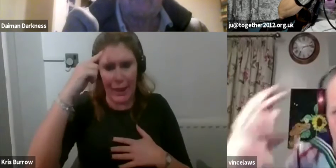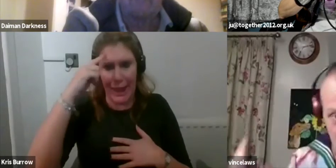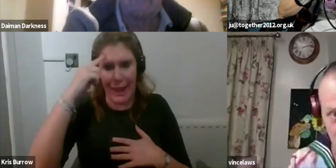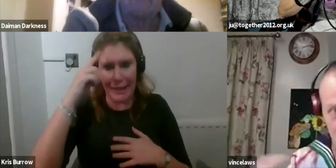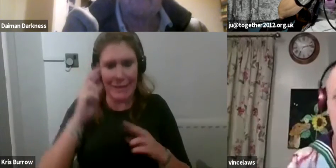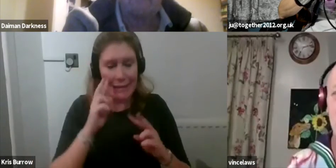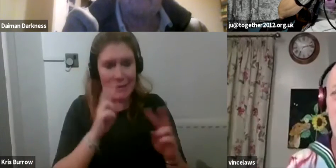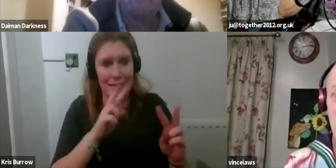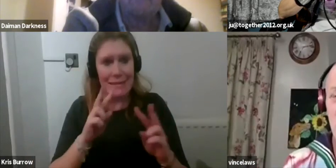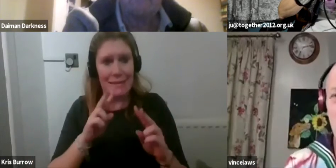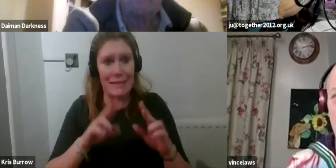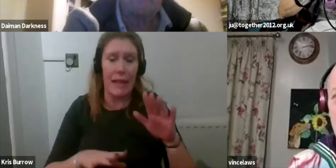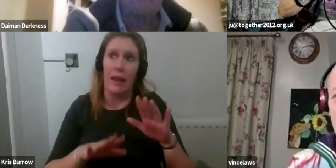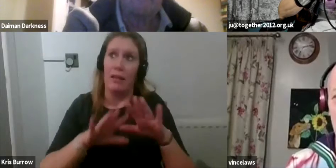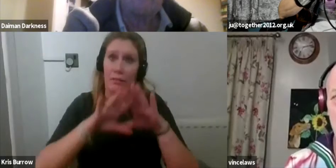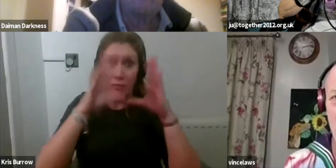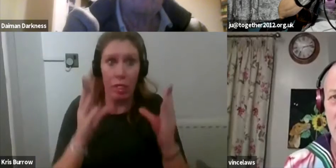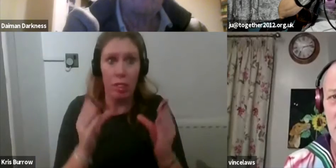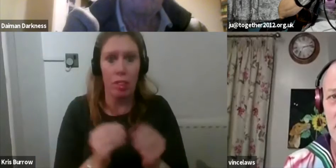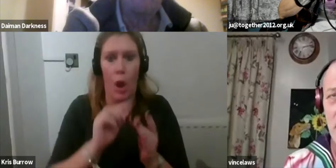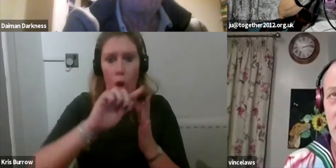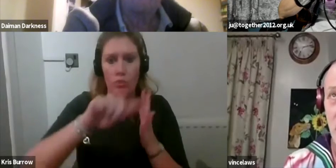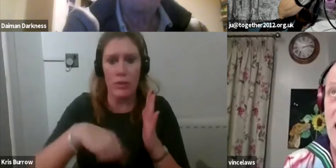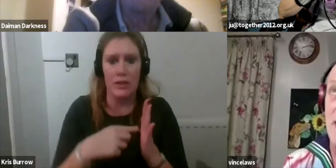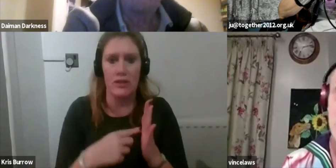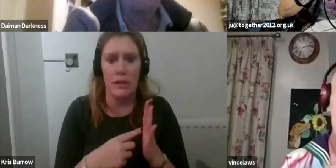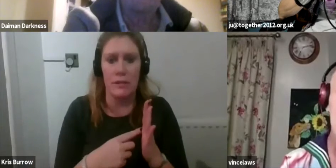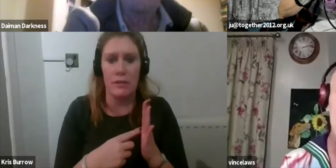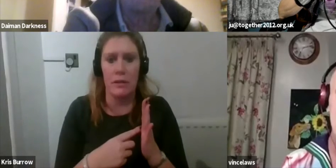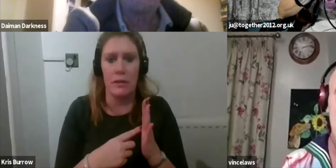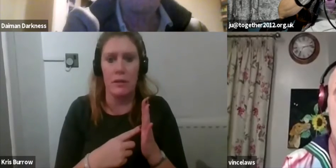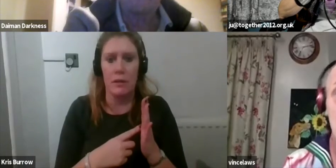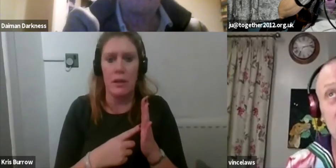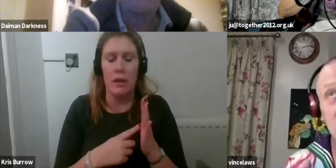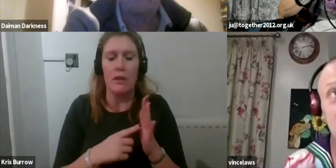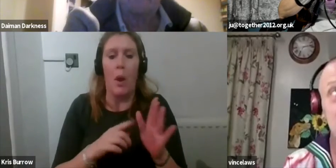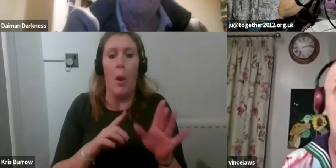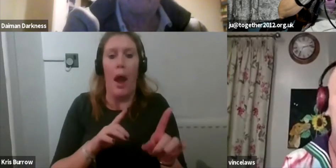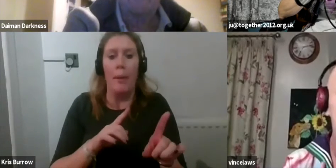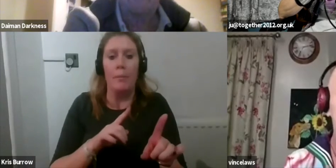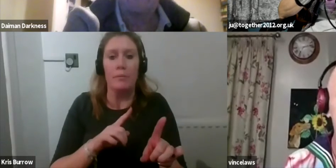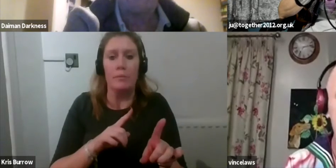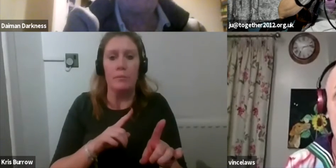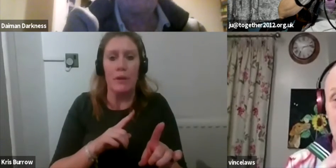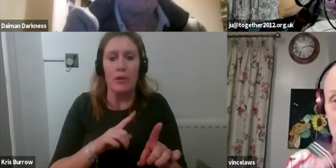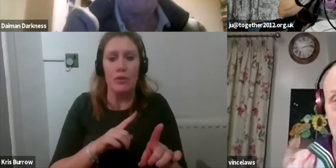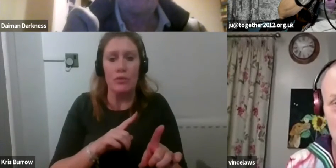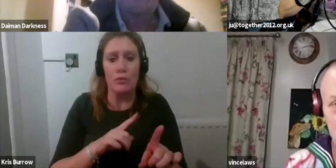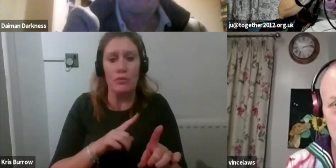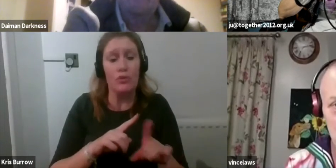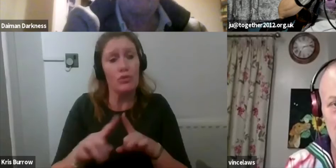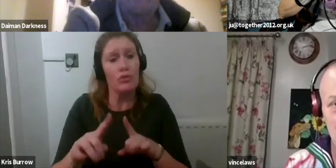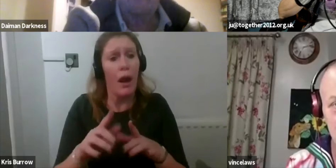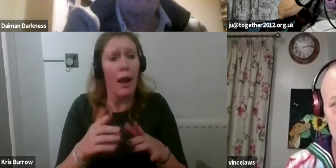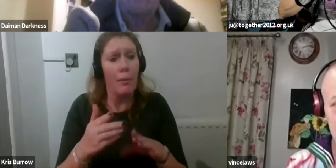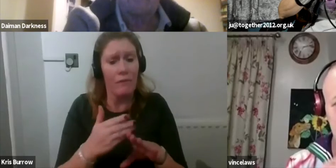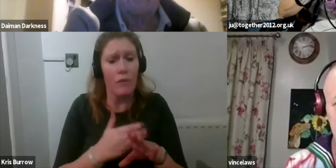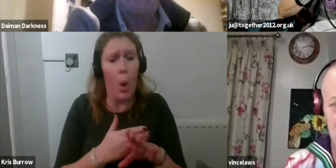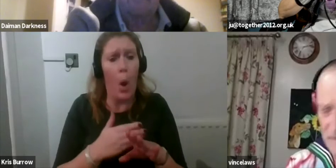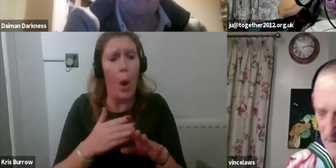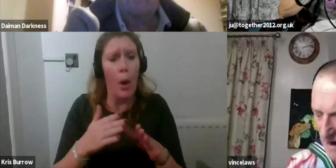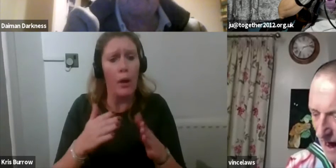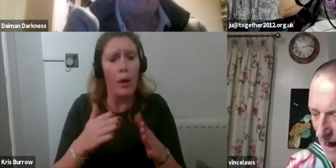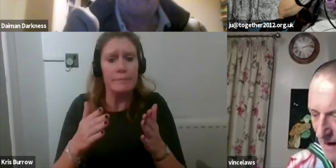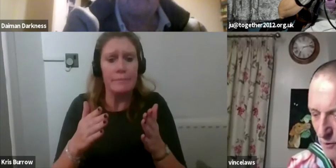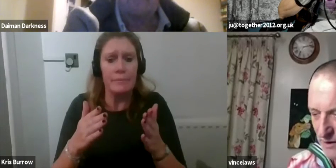whole project. So I found a way of, I'd been doing smaller pieces. I'd done a one-man sort of poetry play, 15